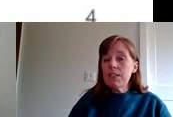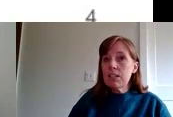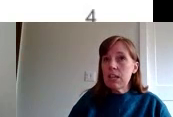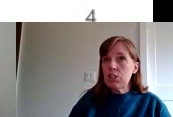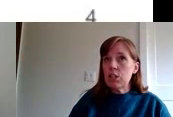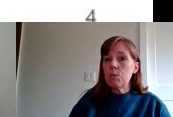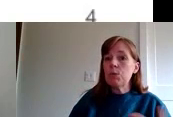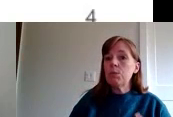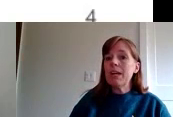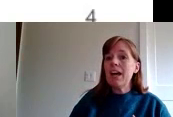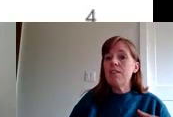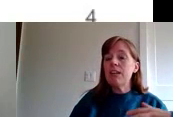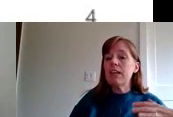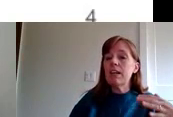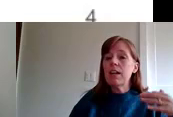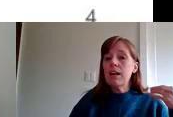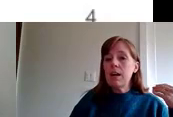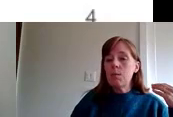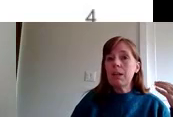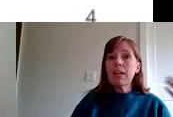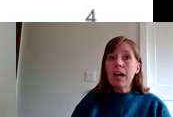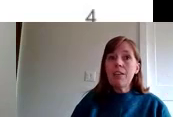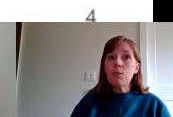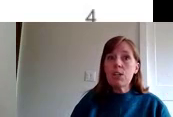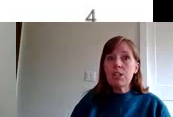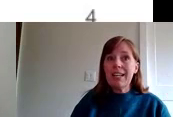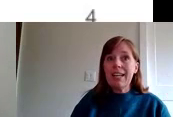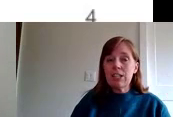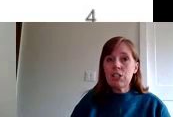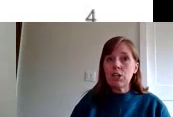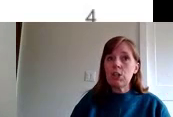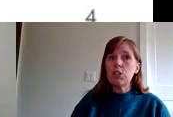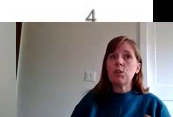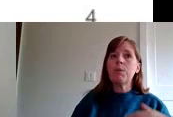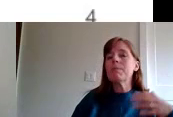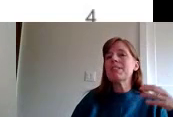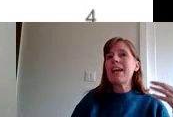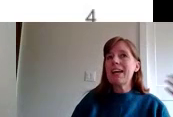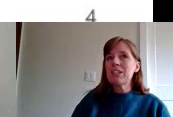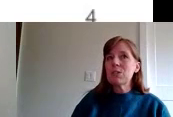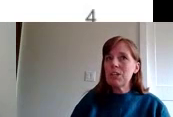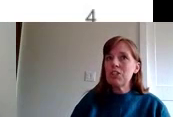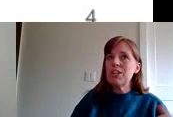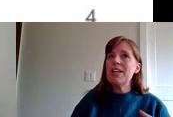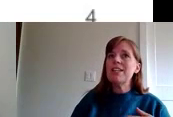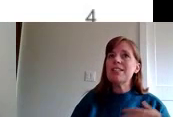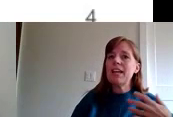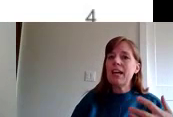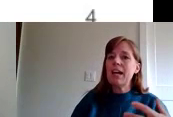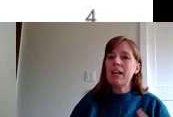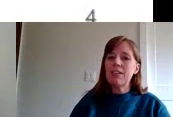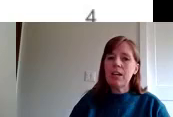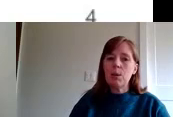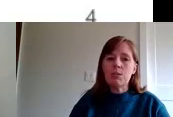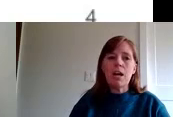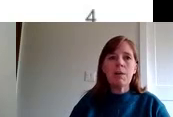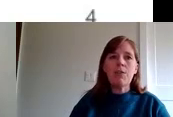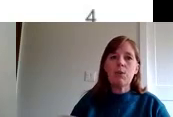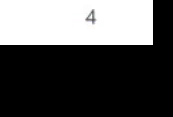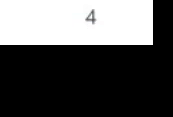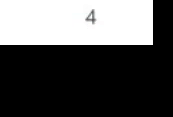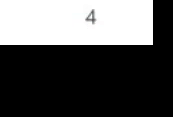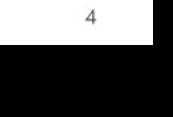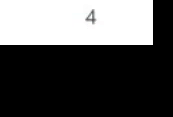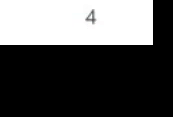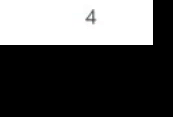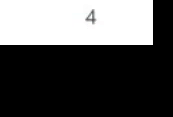at the end of this session, we will be having a live question and answer, so you'll be able to ask those questions and talk